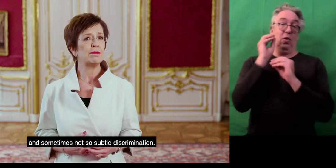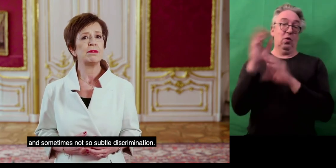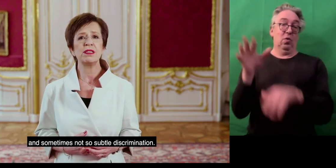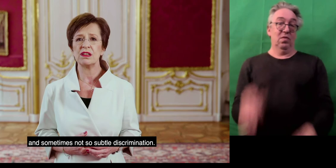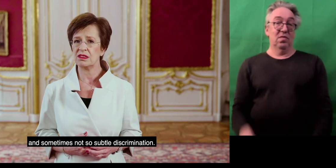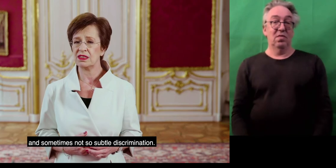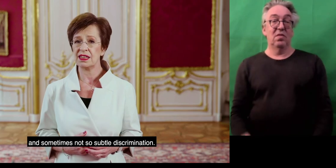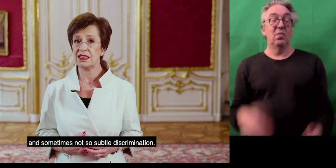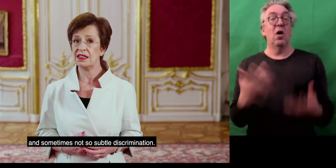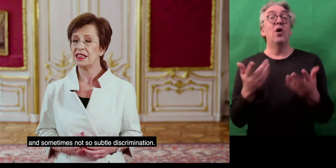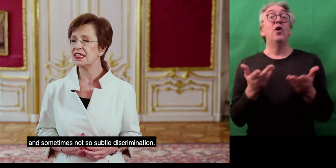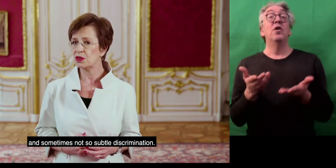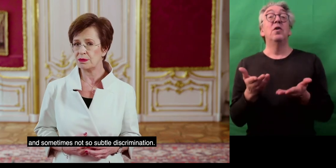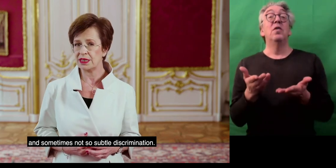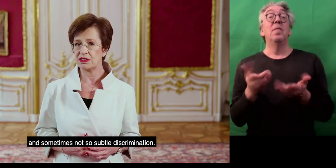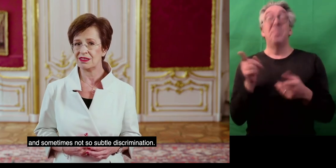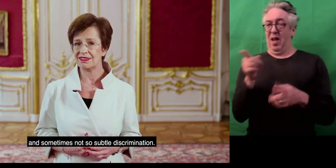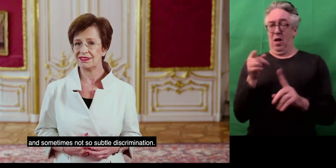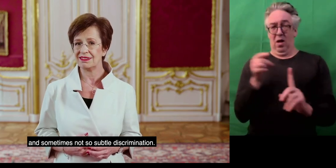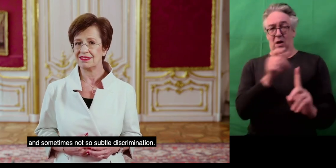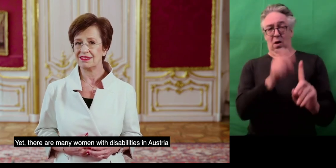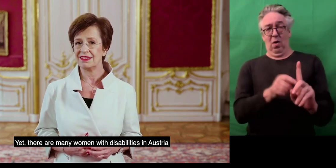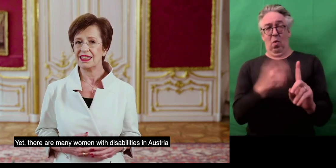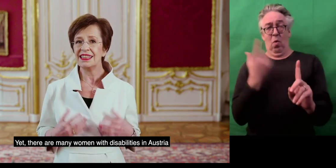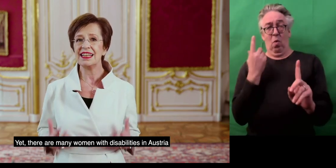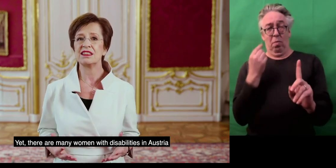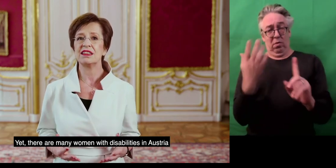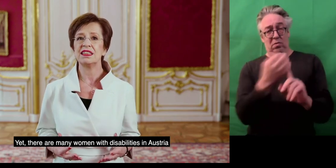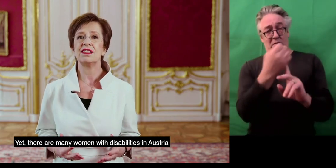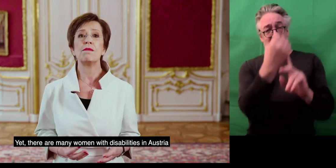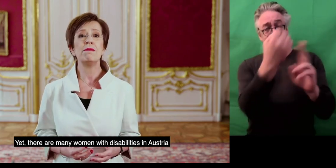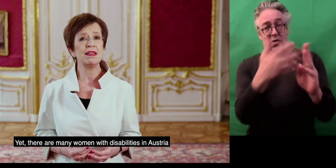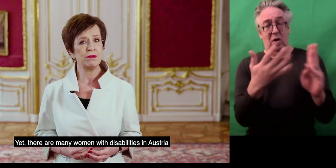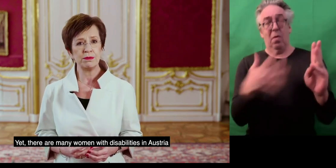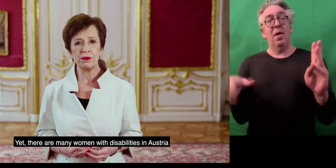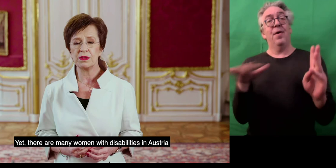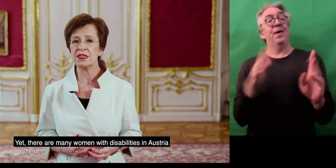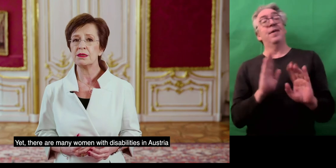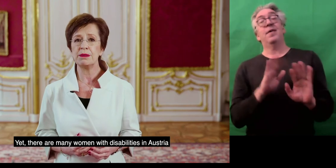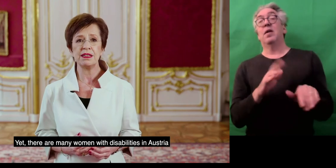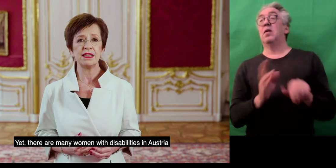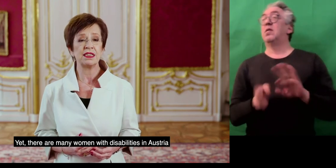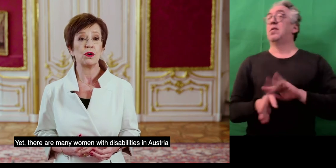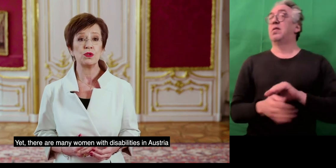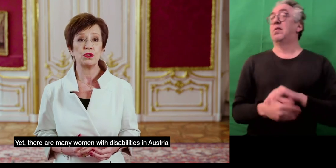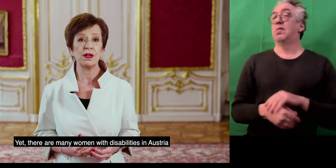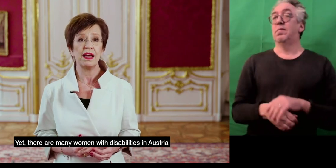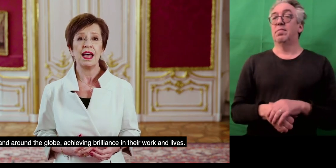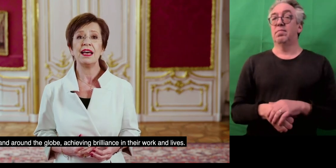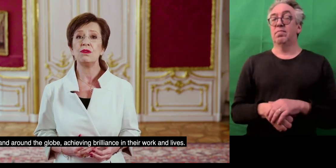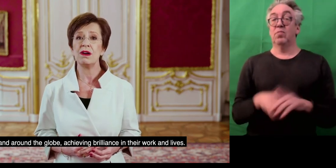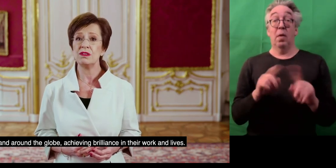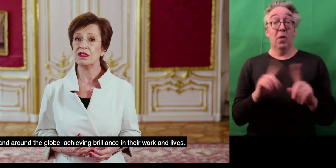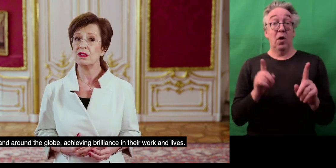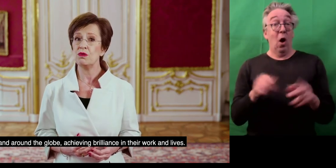and sometimes not so subtle, discrimination. Yet, there are many women with disabilities in Austria